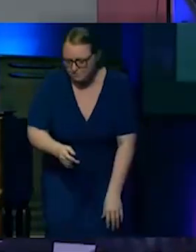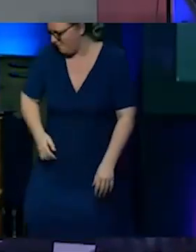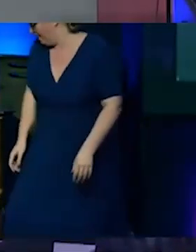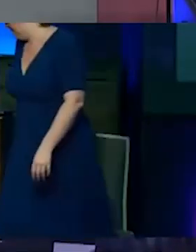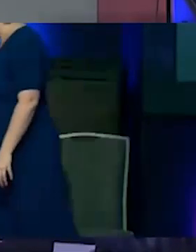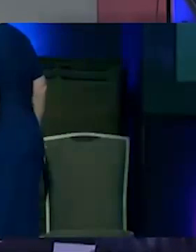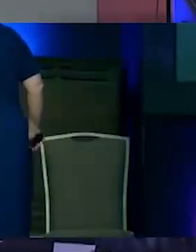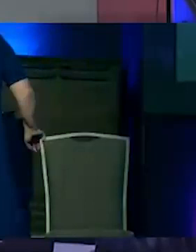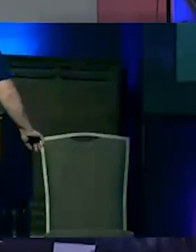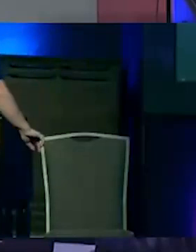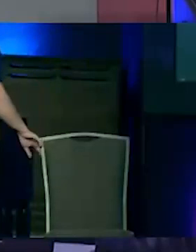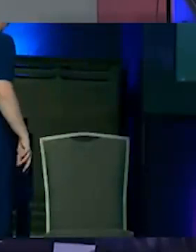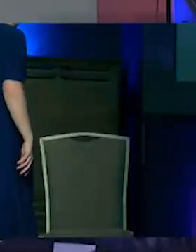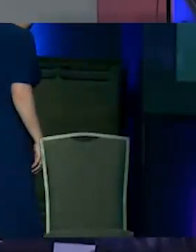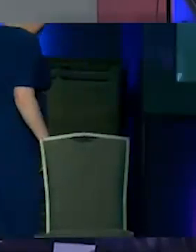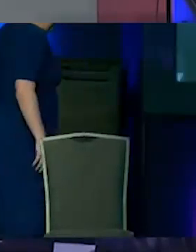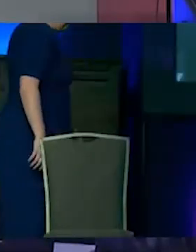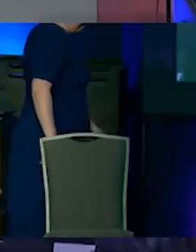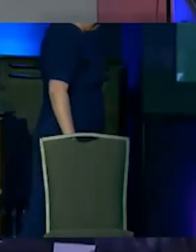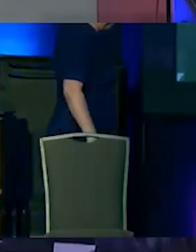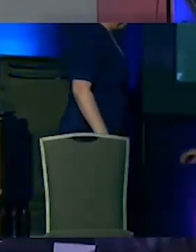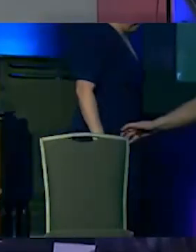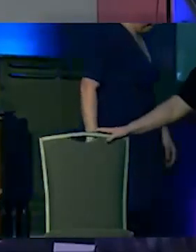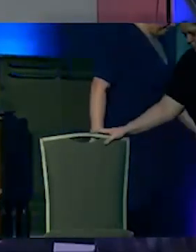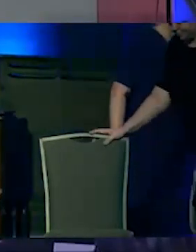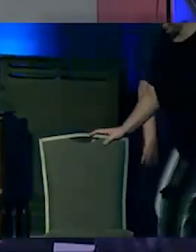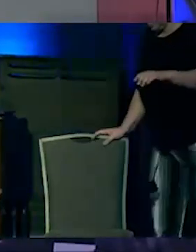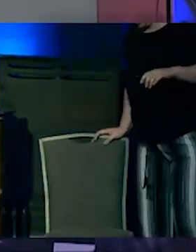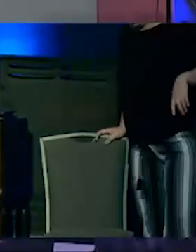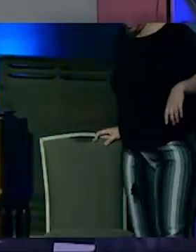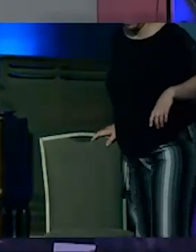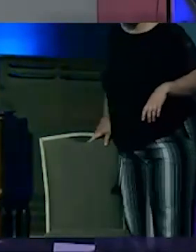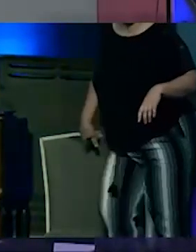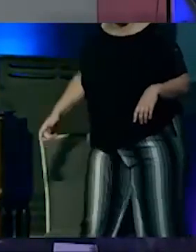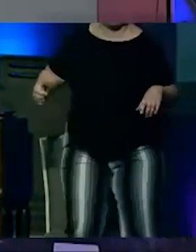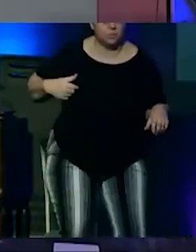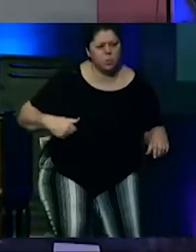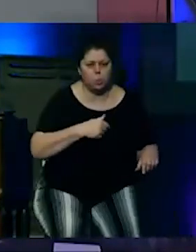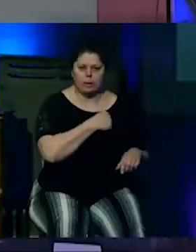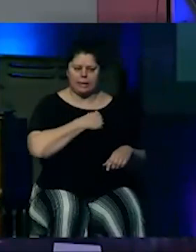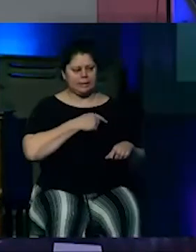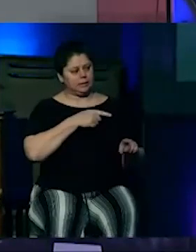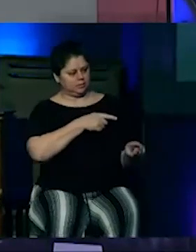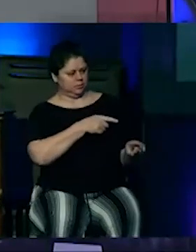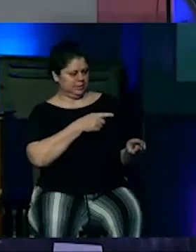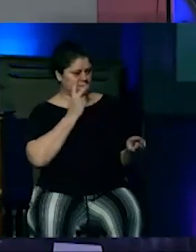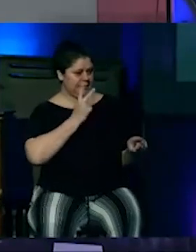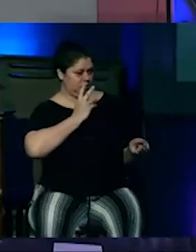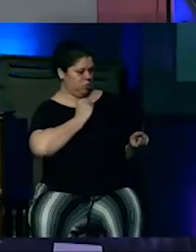European Gentiles replace Jewish people in the Bible as God's chosen. And I think a lot of times we erase the Jewishness of